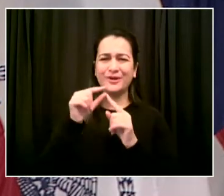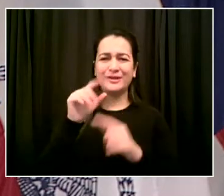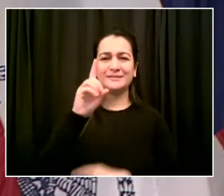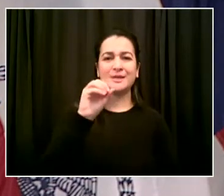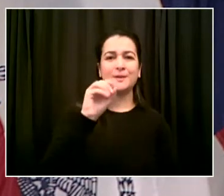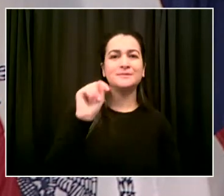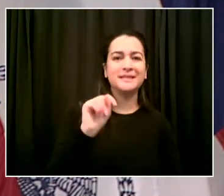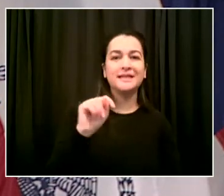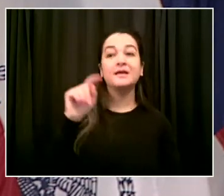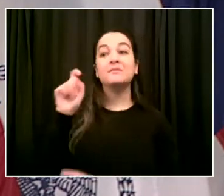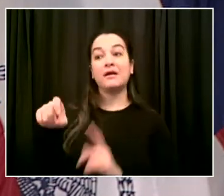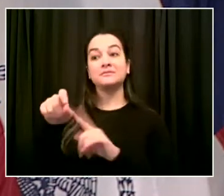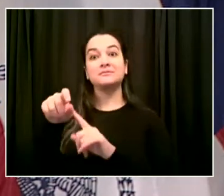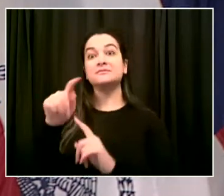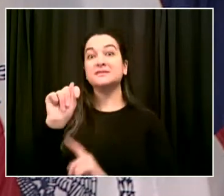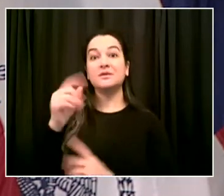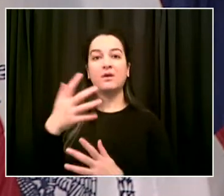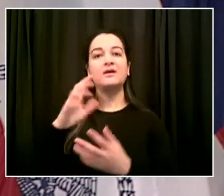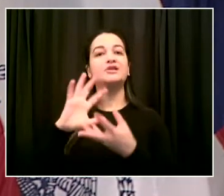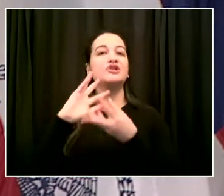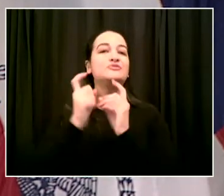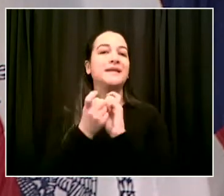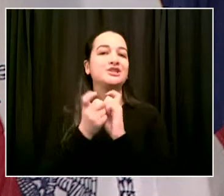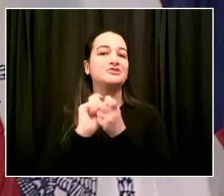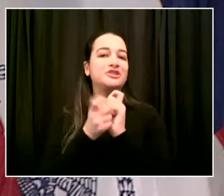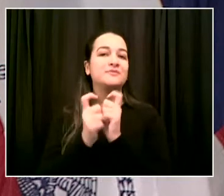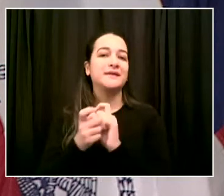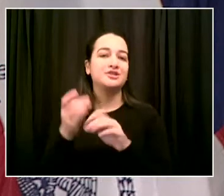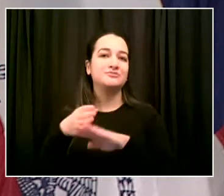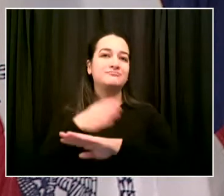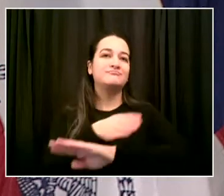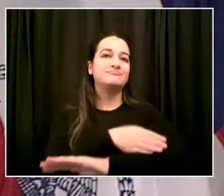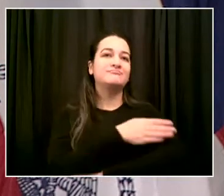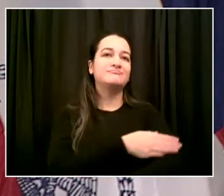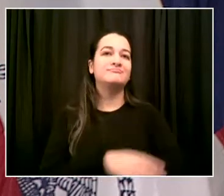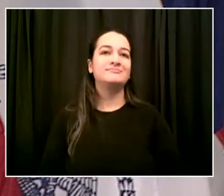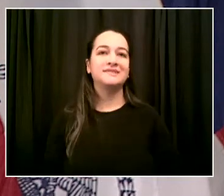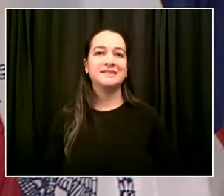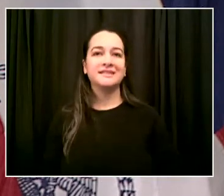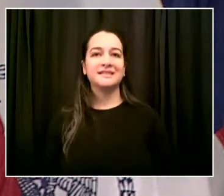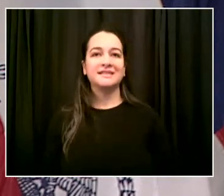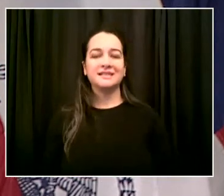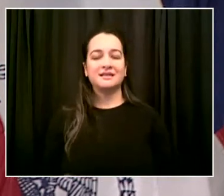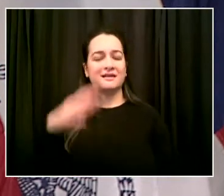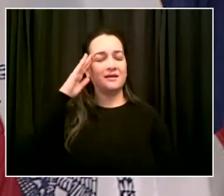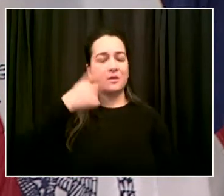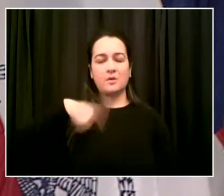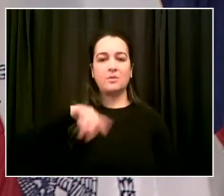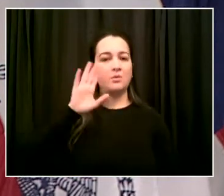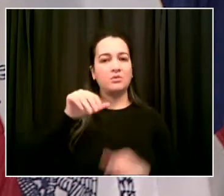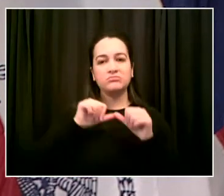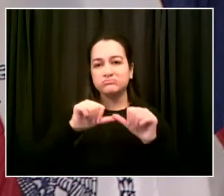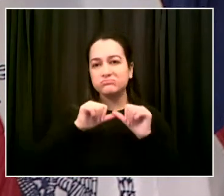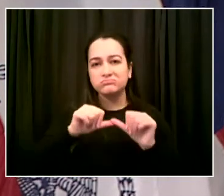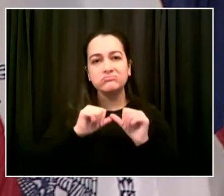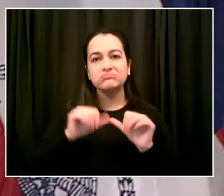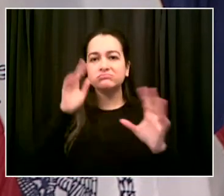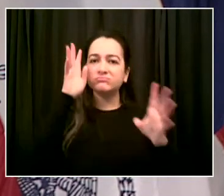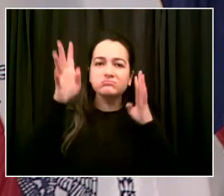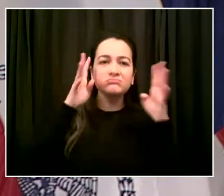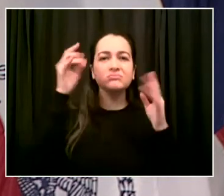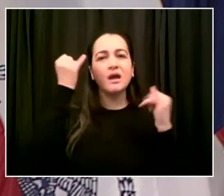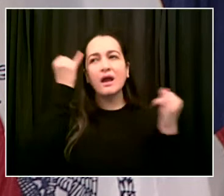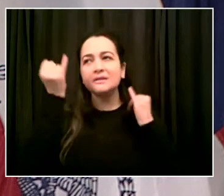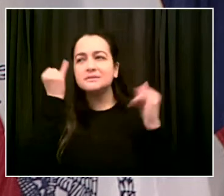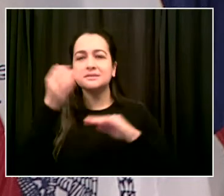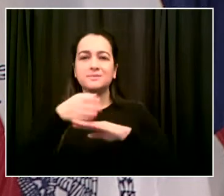We need great idea people, innovators, folks who will look at all the possibilities. And that's what this year has to be